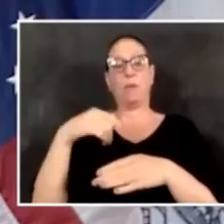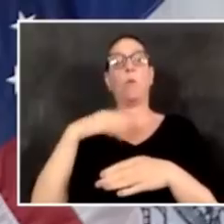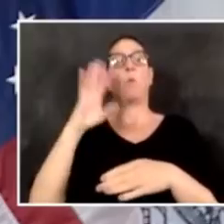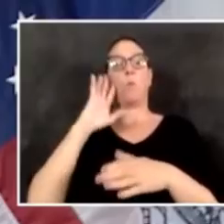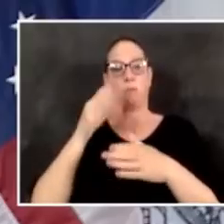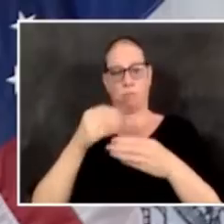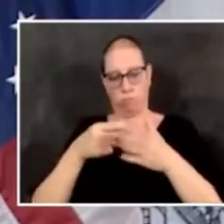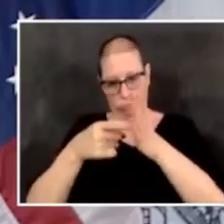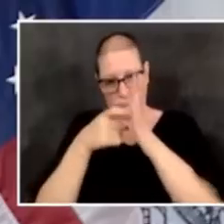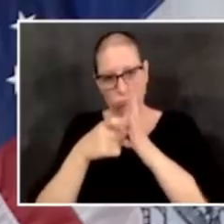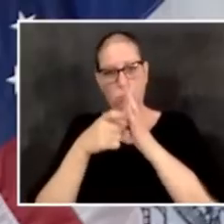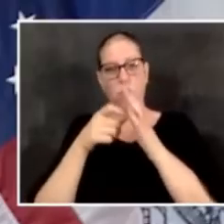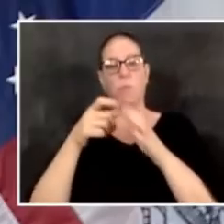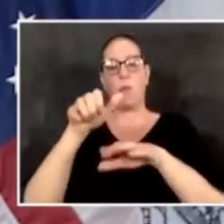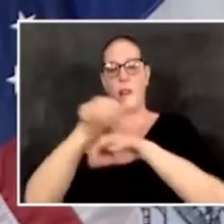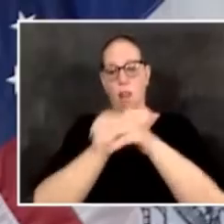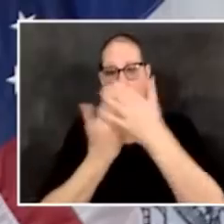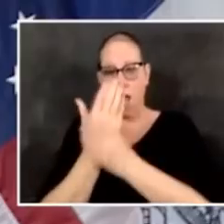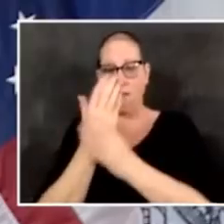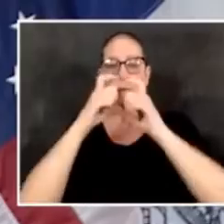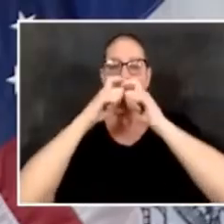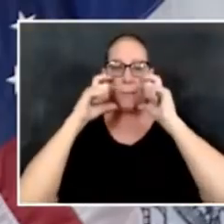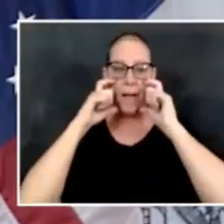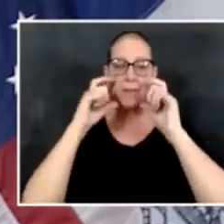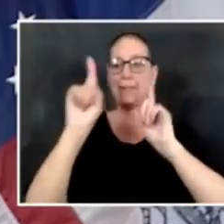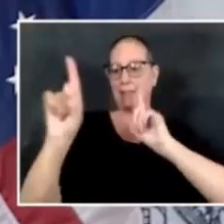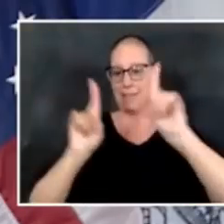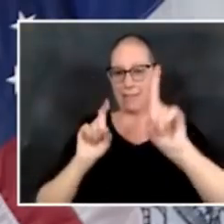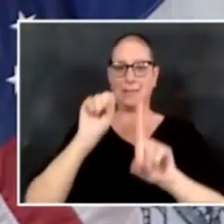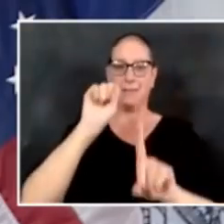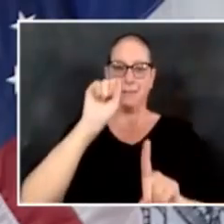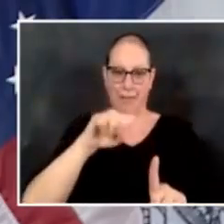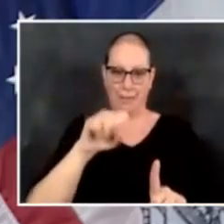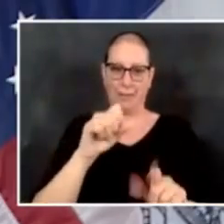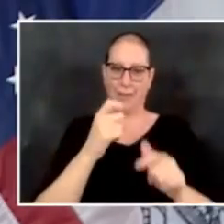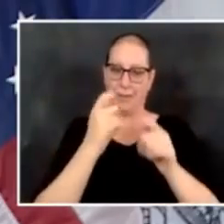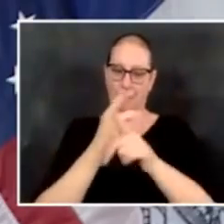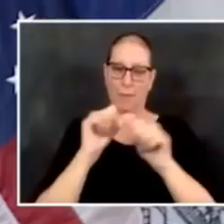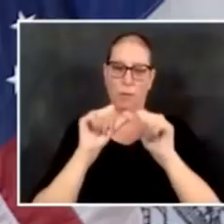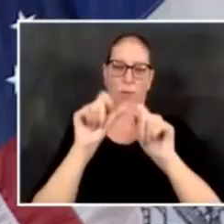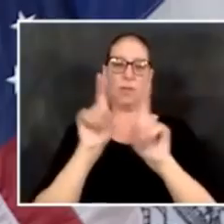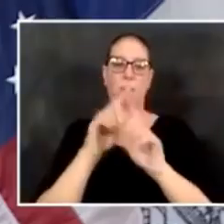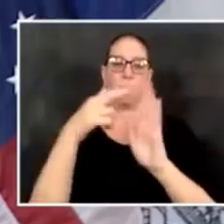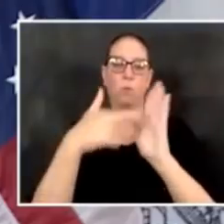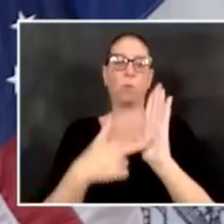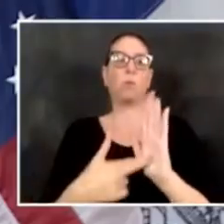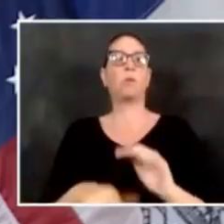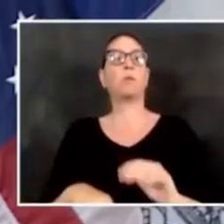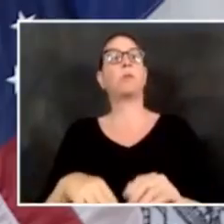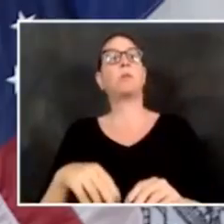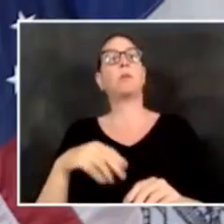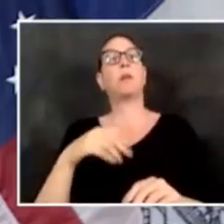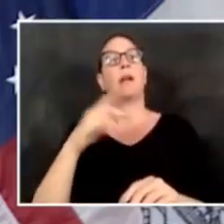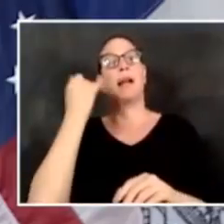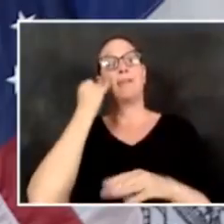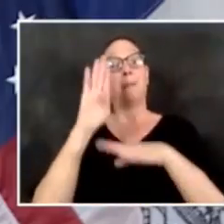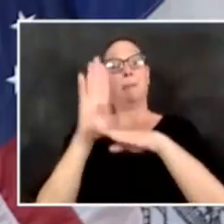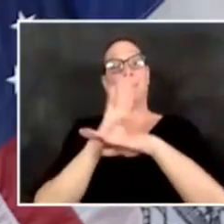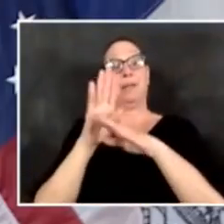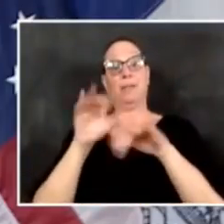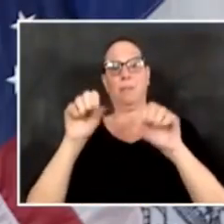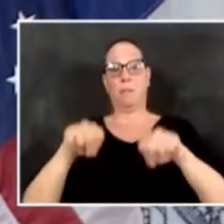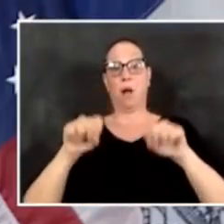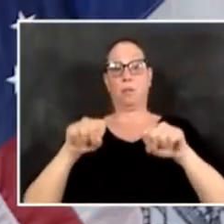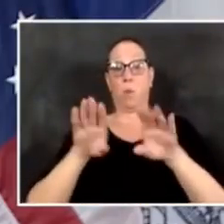time practicing social distancing, those are the kind that will probably open later or with even more stringent rules. For those that can practice